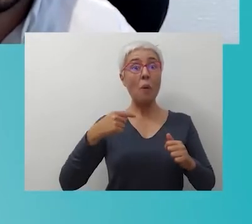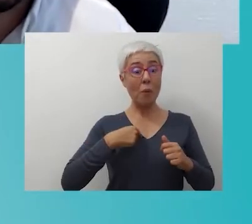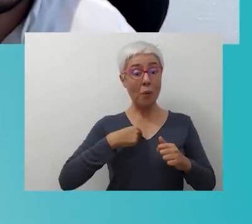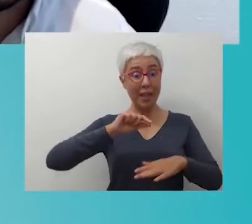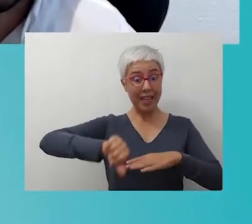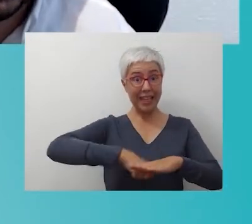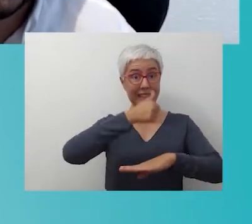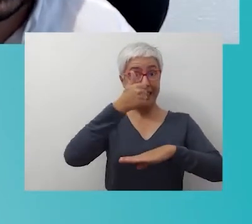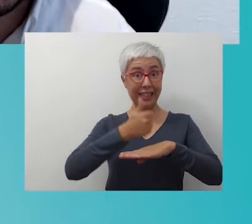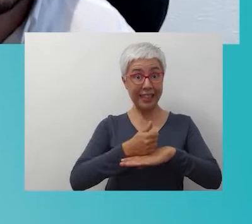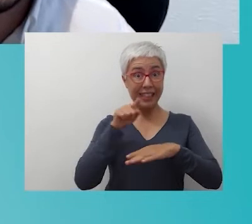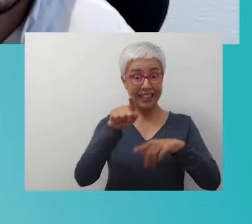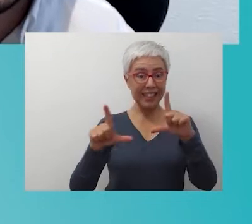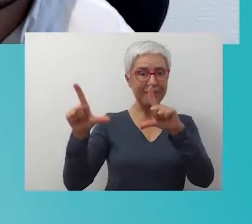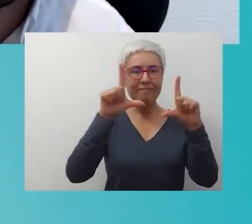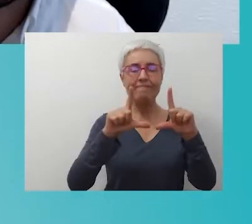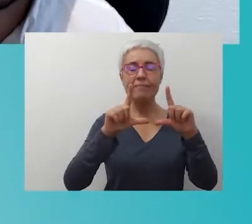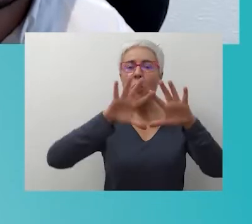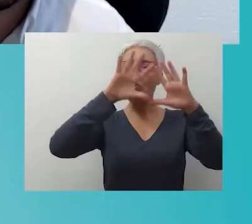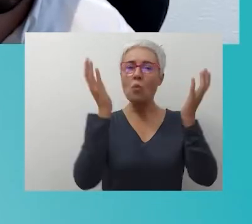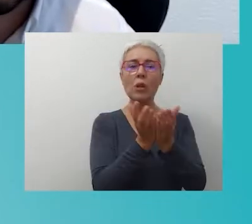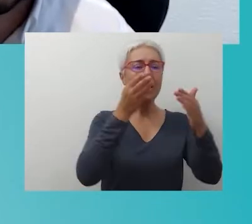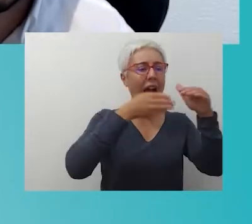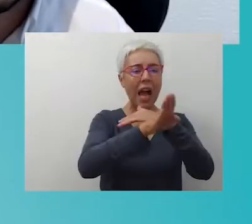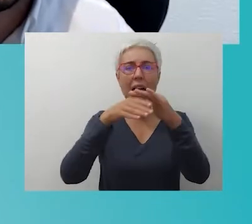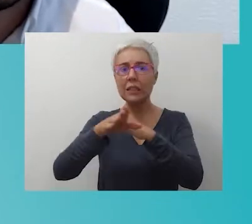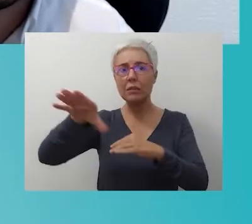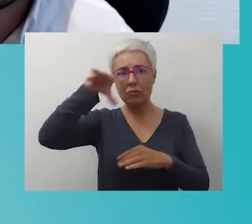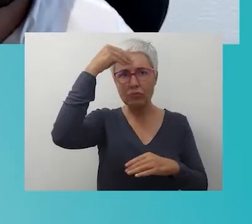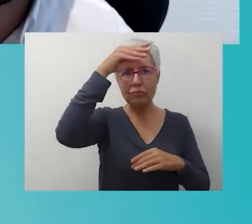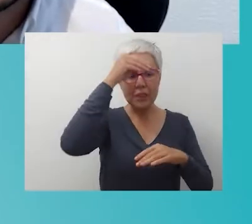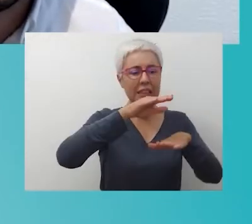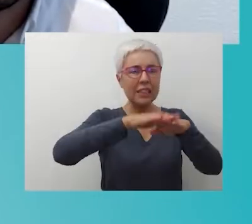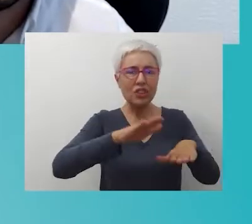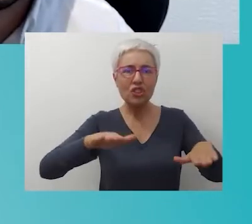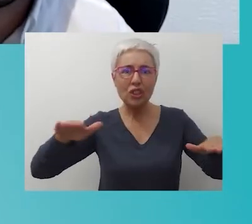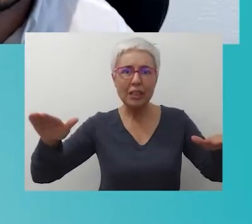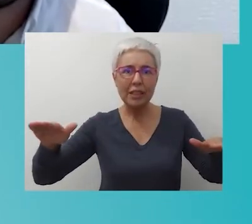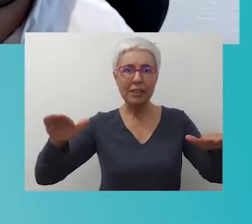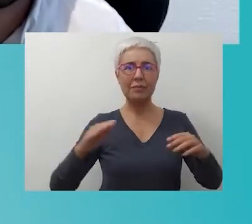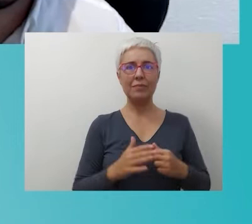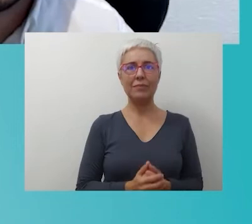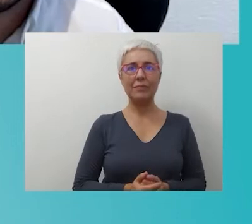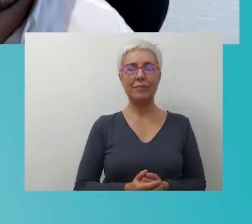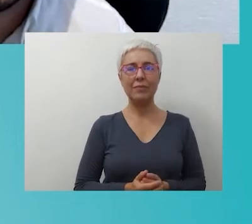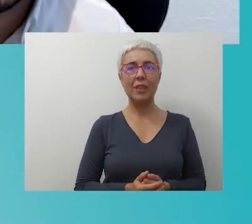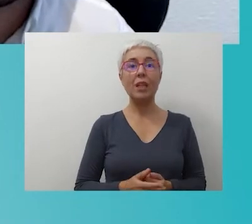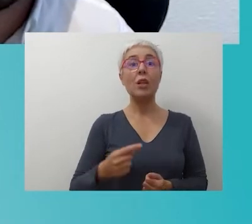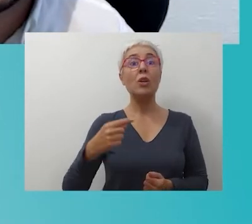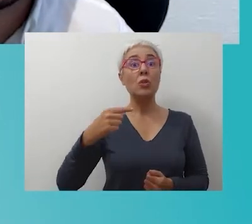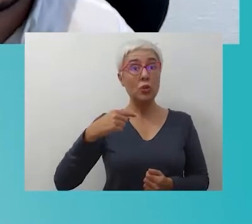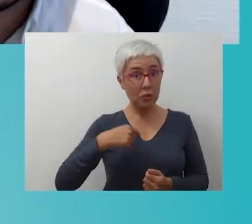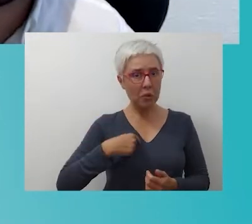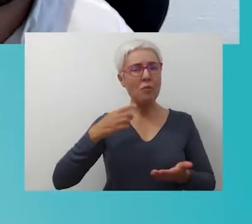My Vega because we believe that universal access to knowledge for everyone, especially for children, is a necessity. It